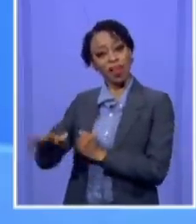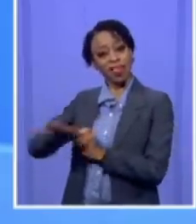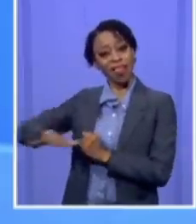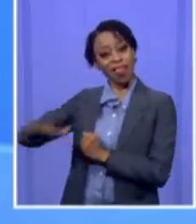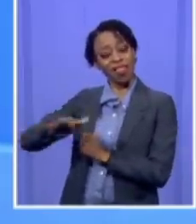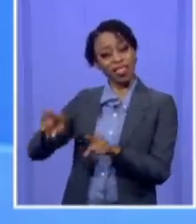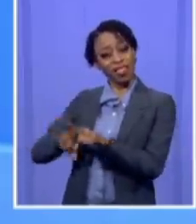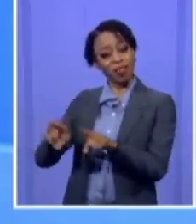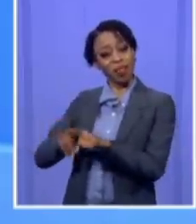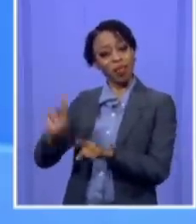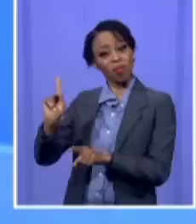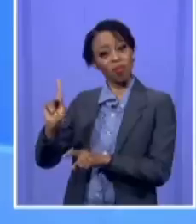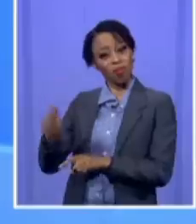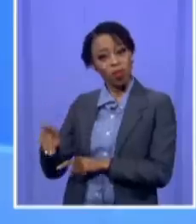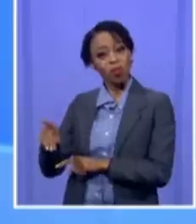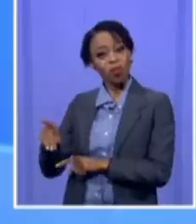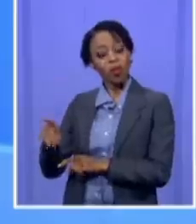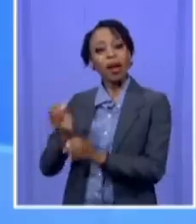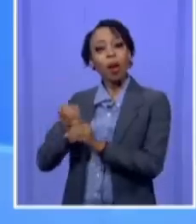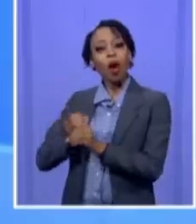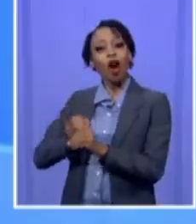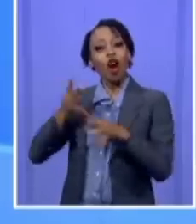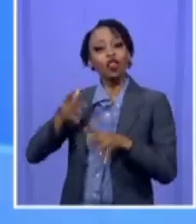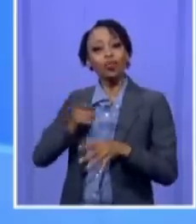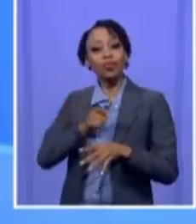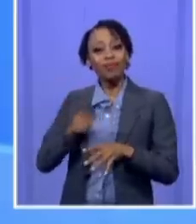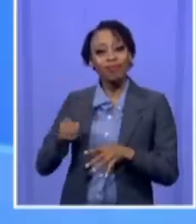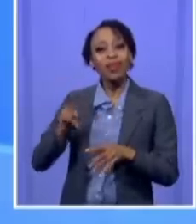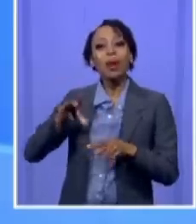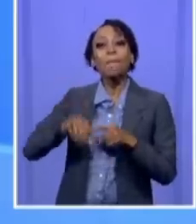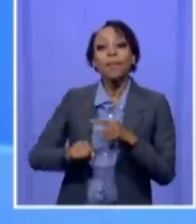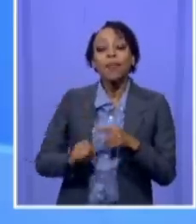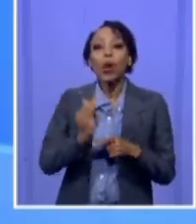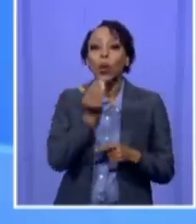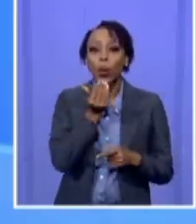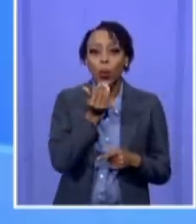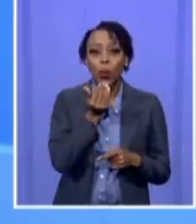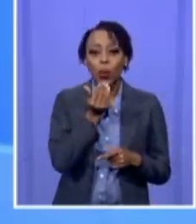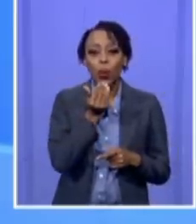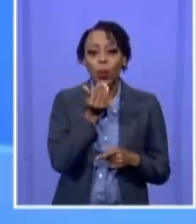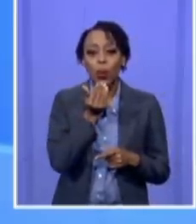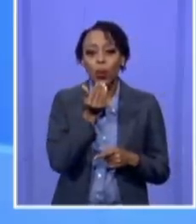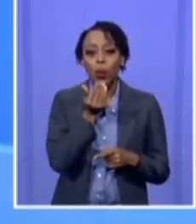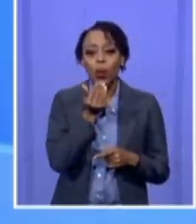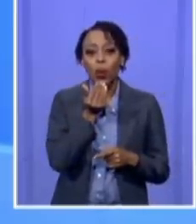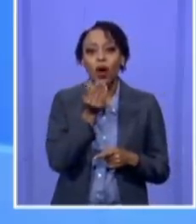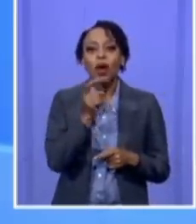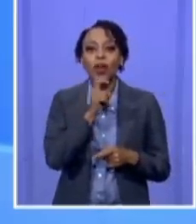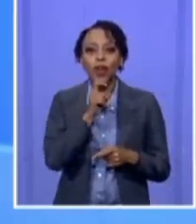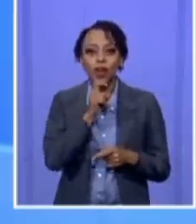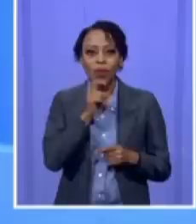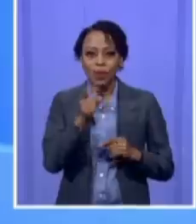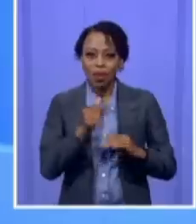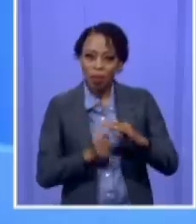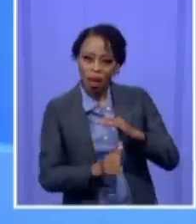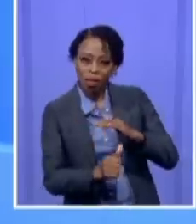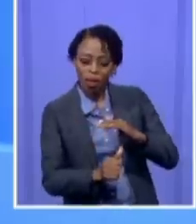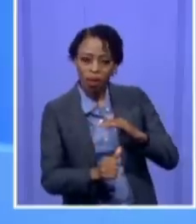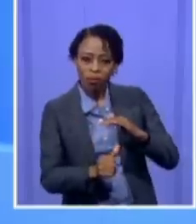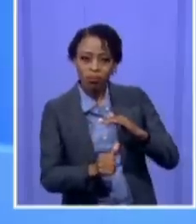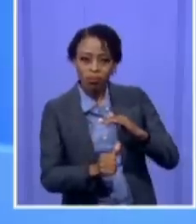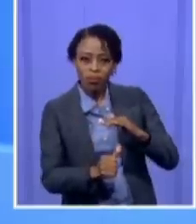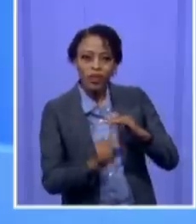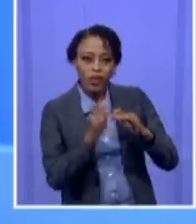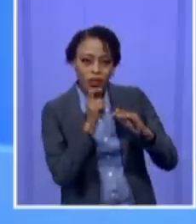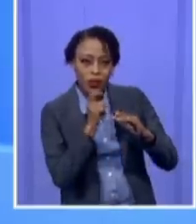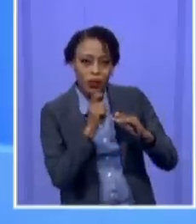in Krugersdorp, were explosives that were found used by Zama Zamas underground. Right? This